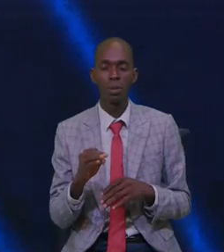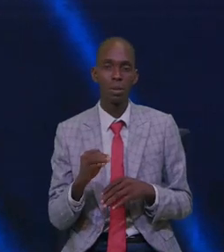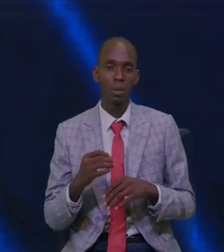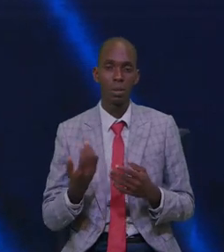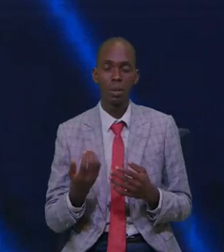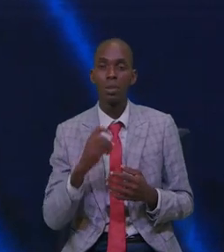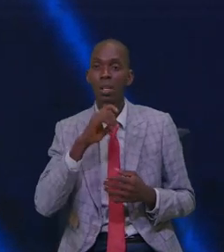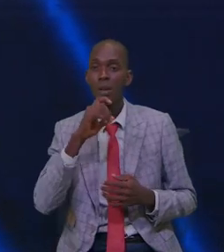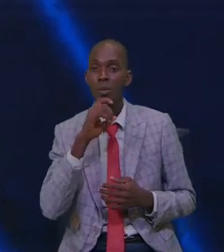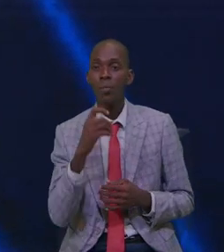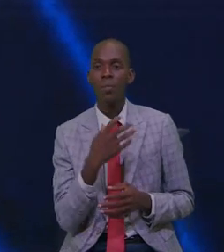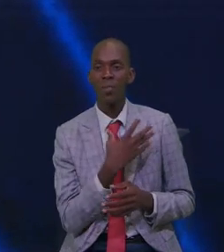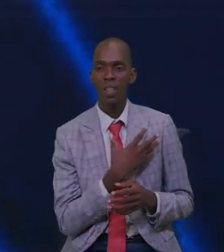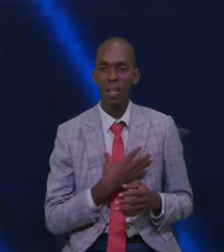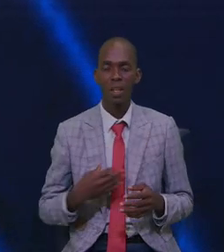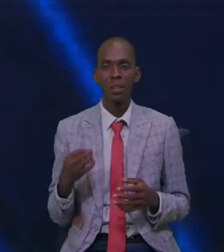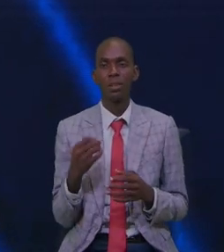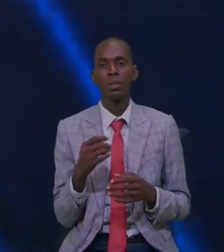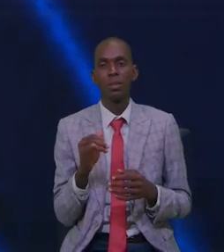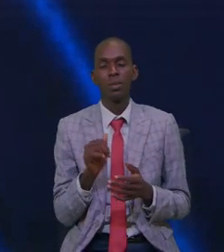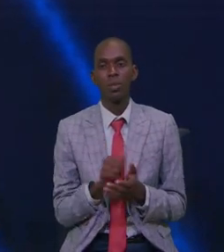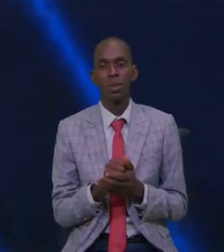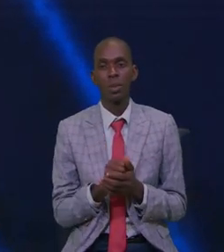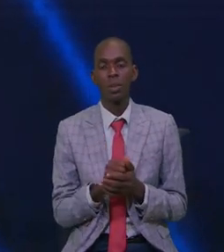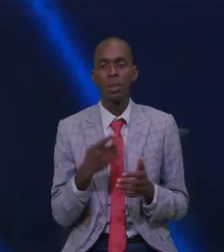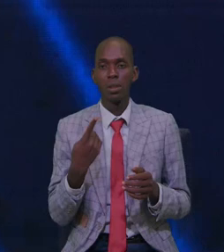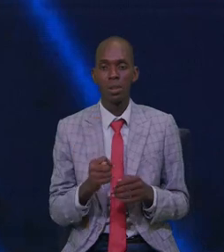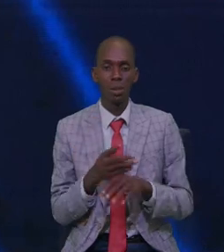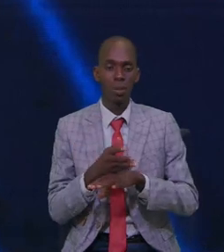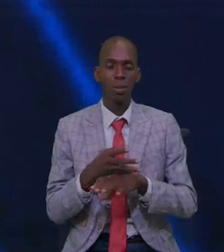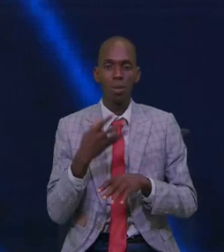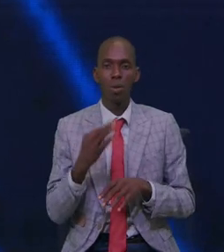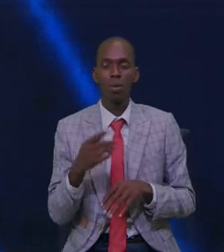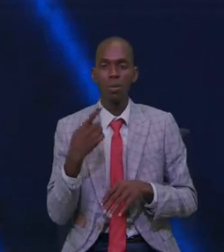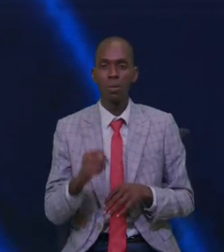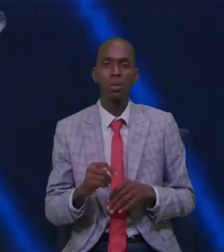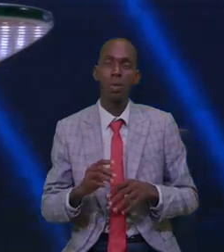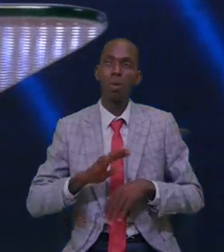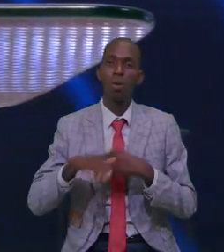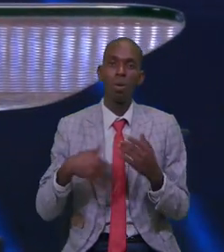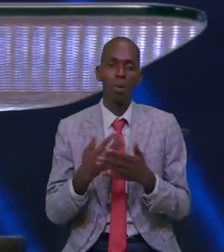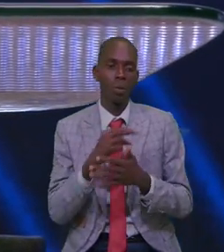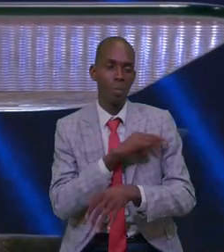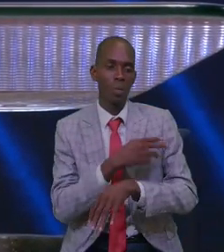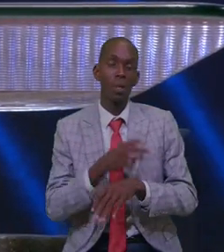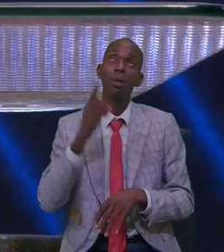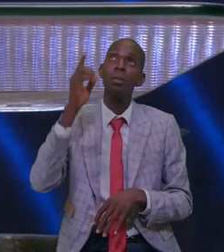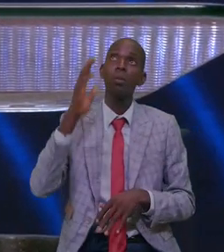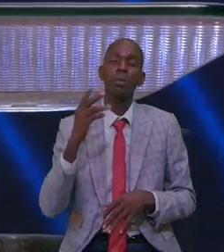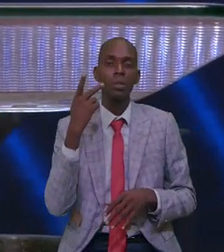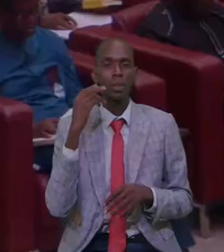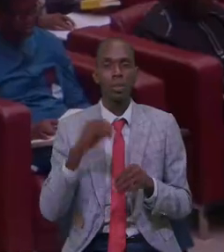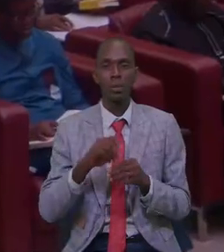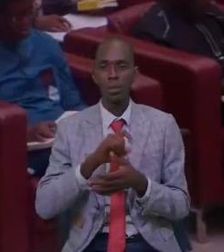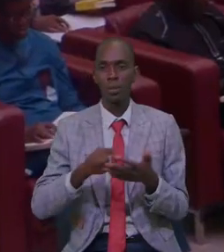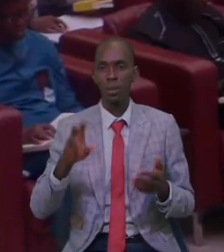winepress of the fierceness and the wrath of the Almighty God. It tells us in verse 16. In verse